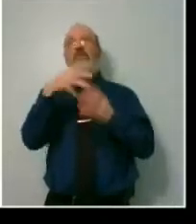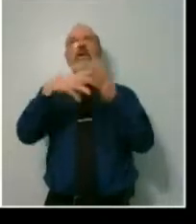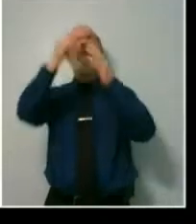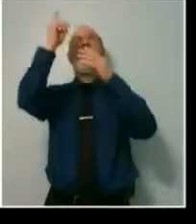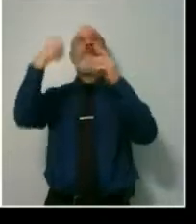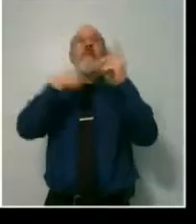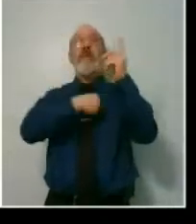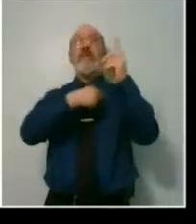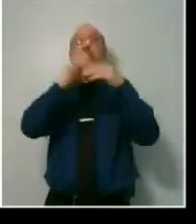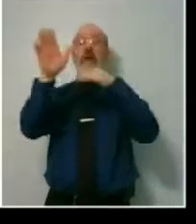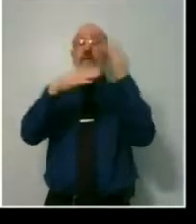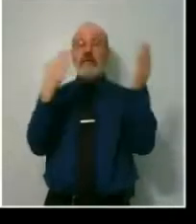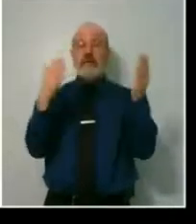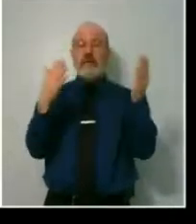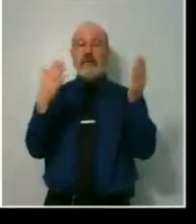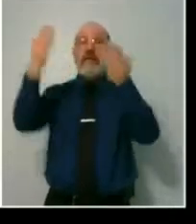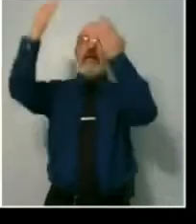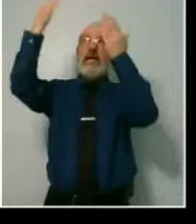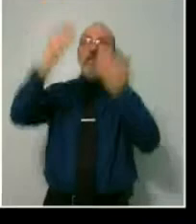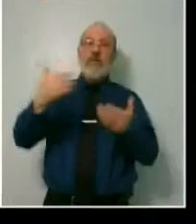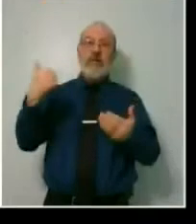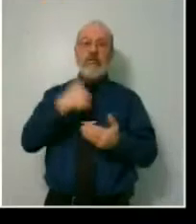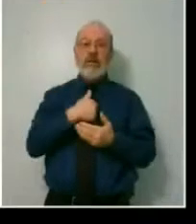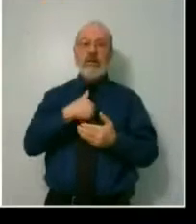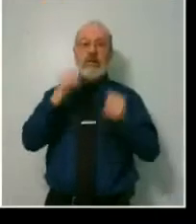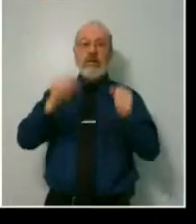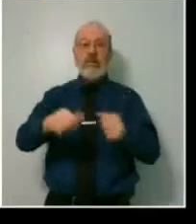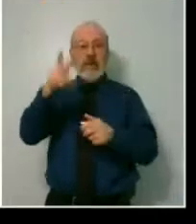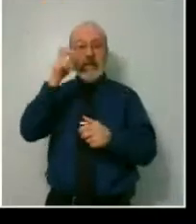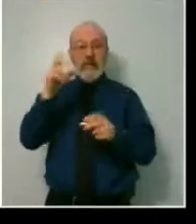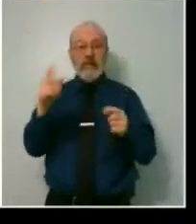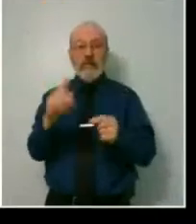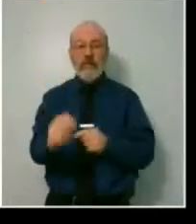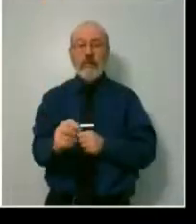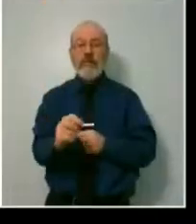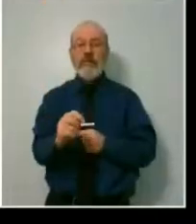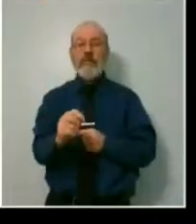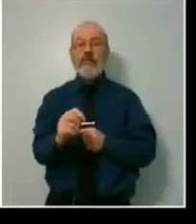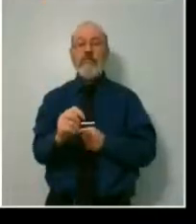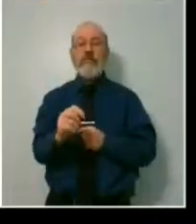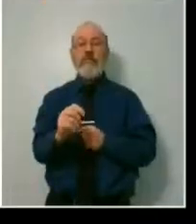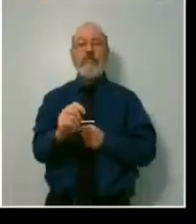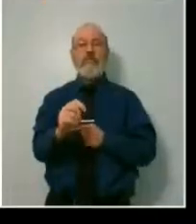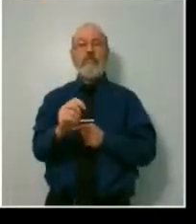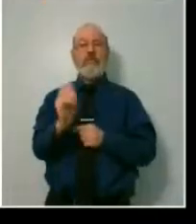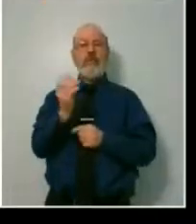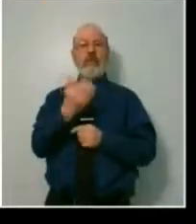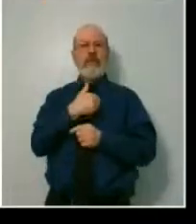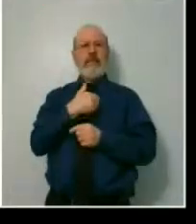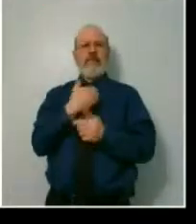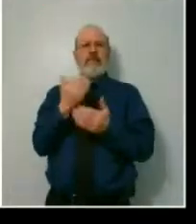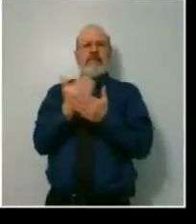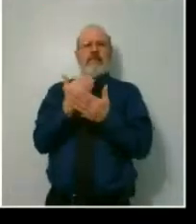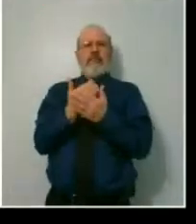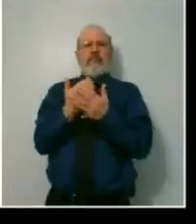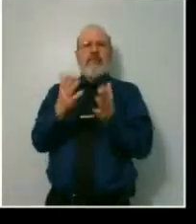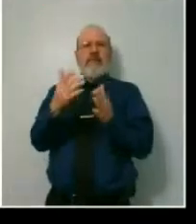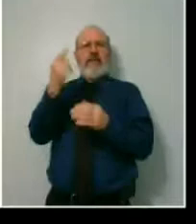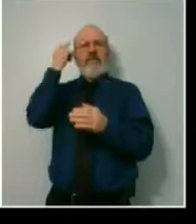heaven and bring it unto us that we may hear it and do it?" You know, in our modern way of thinking and